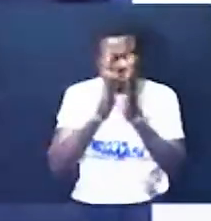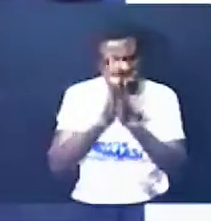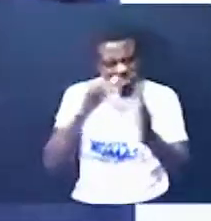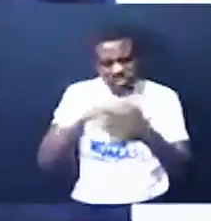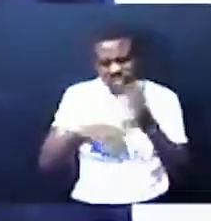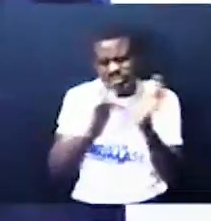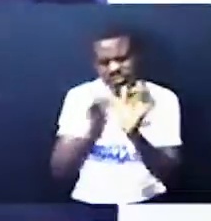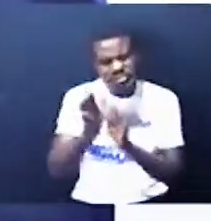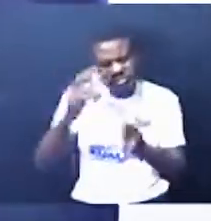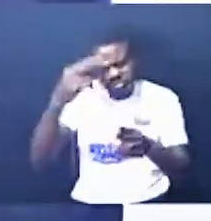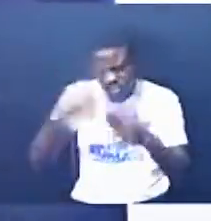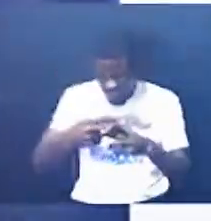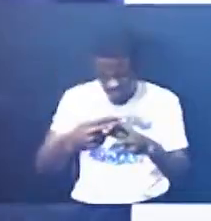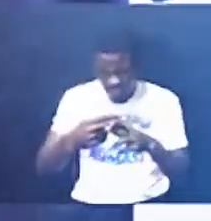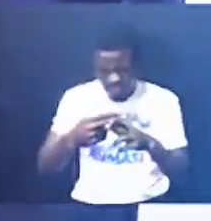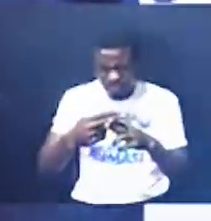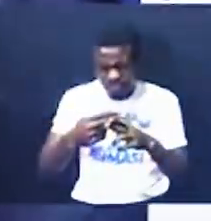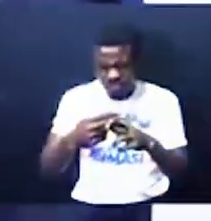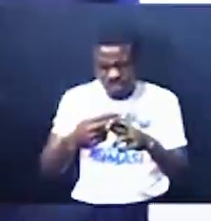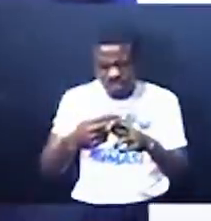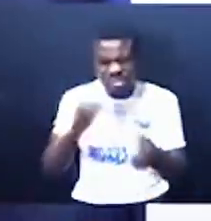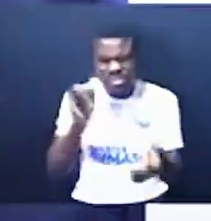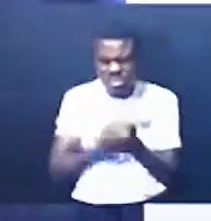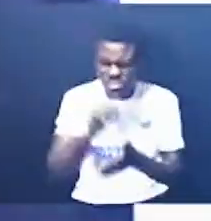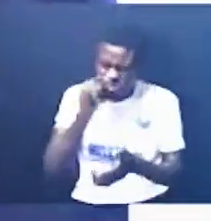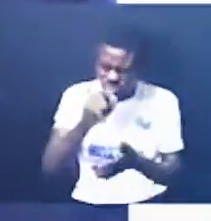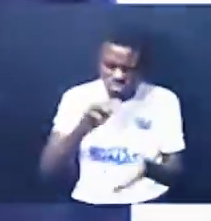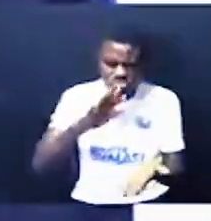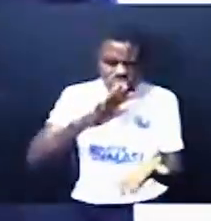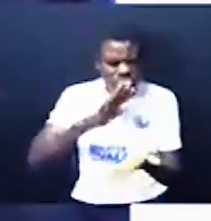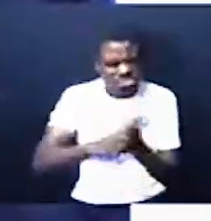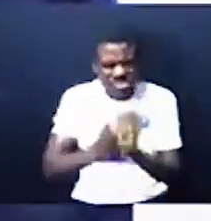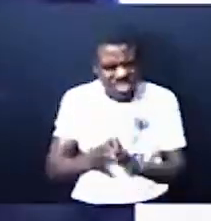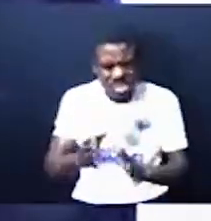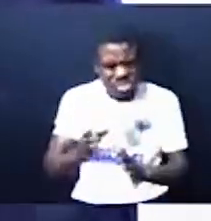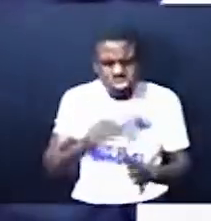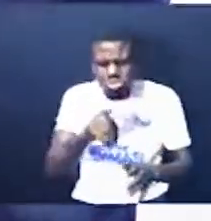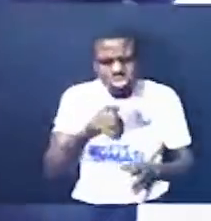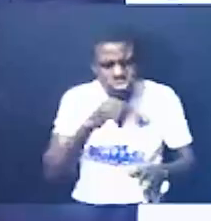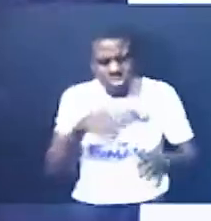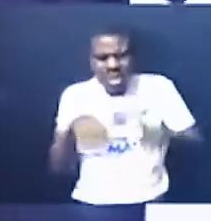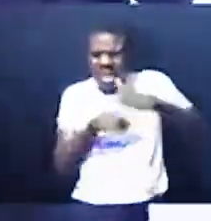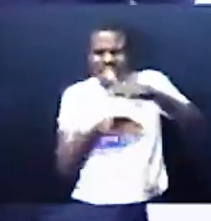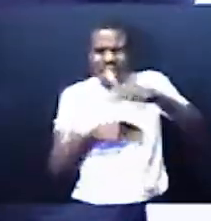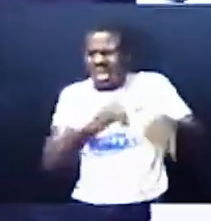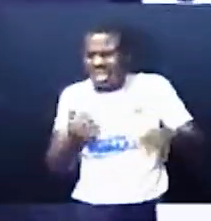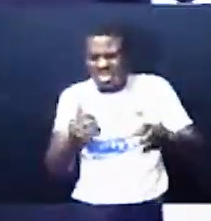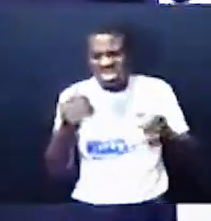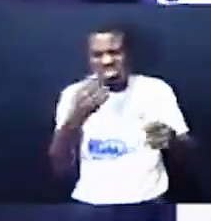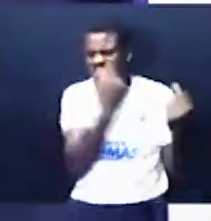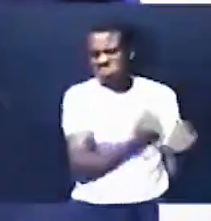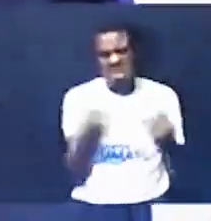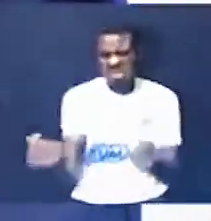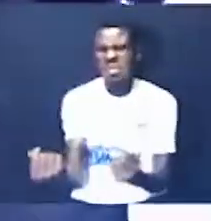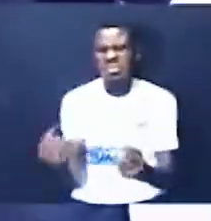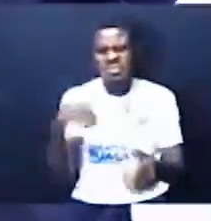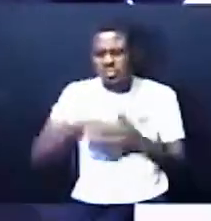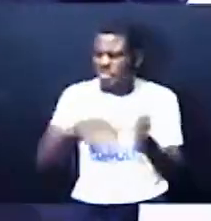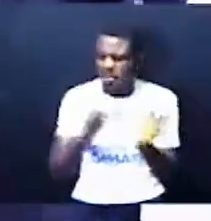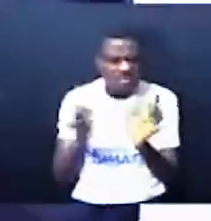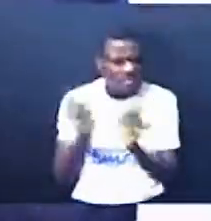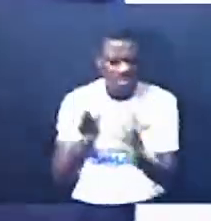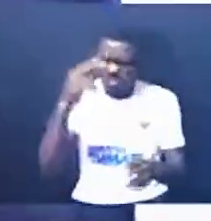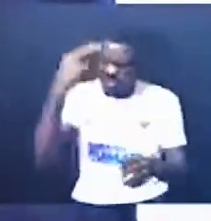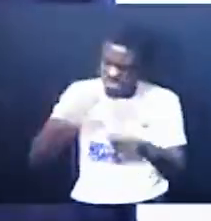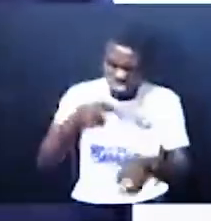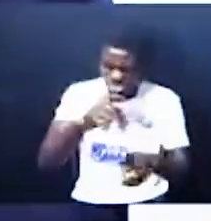in the name of Jesus. Yim payama wo Yesu dimu. That you be under no dominion. Se tumi biara ntumi nchia wo so. In Jesus name. Wo